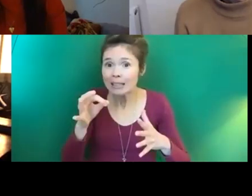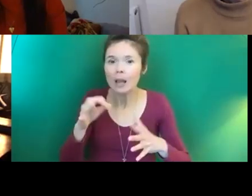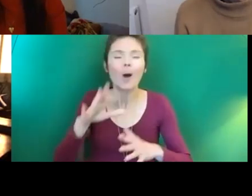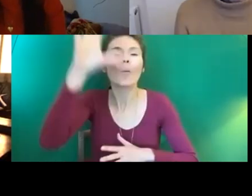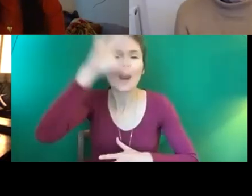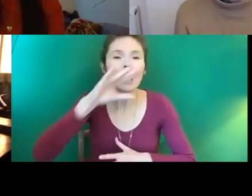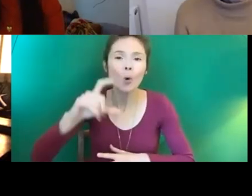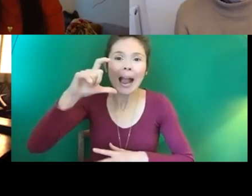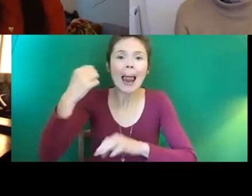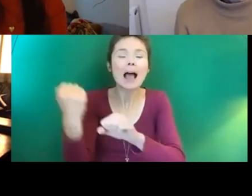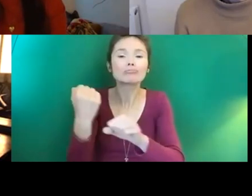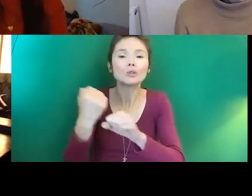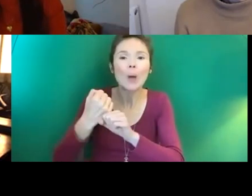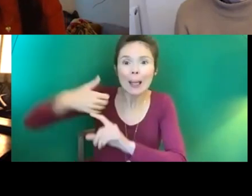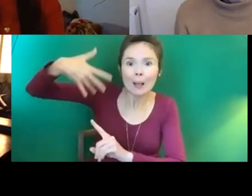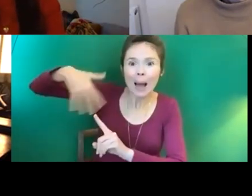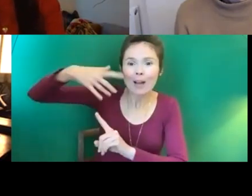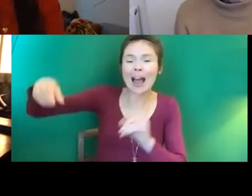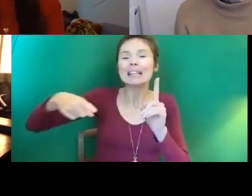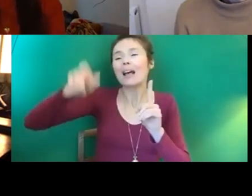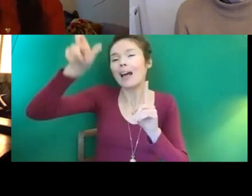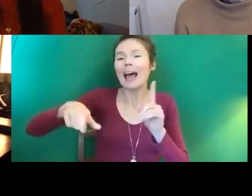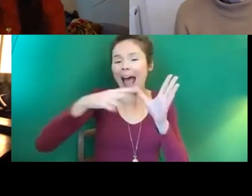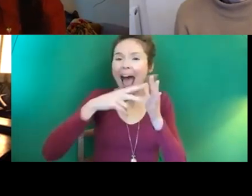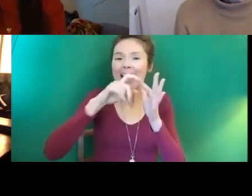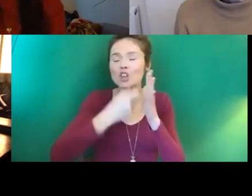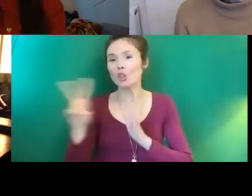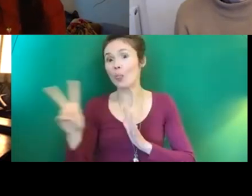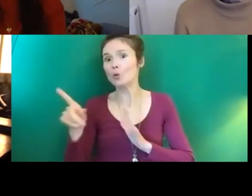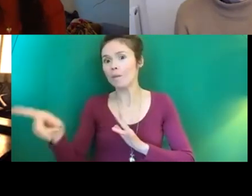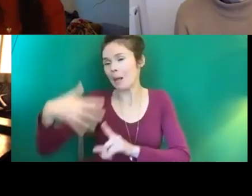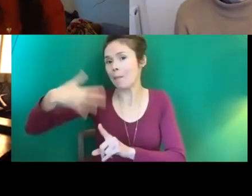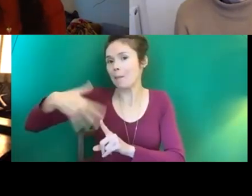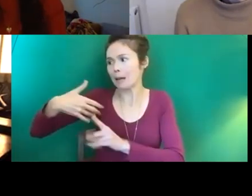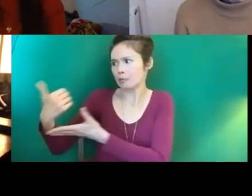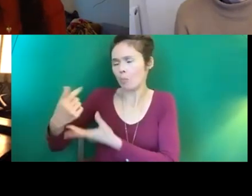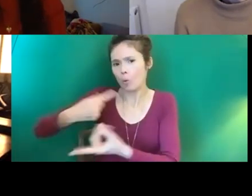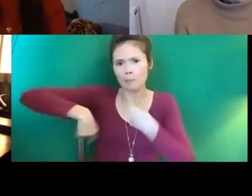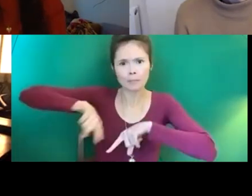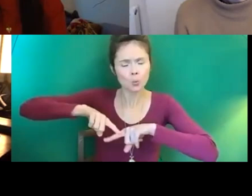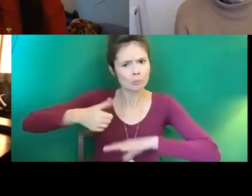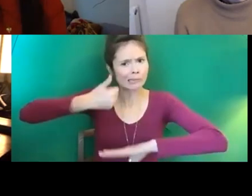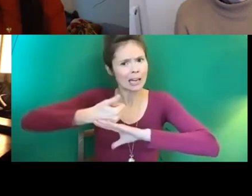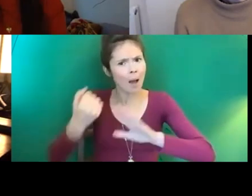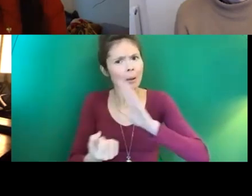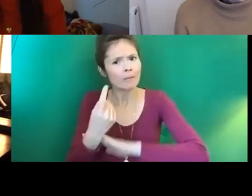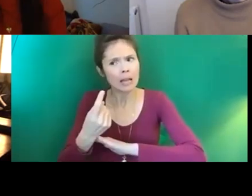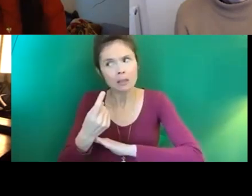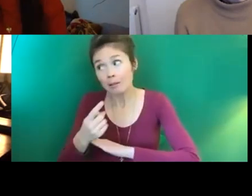and Claire and Anders are part of the team that have supported me to get today and the whole event and actually the whole